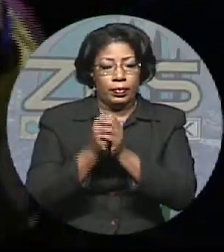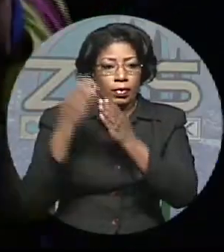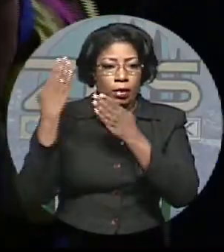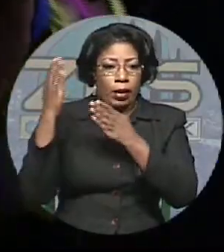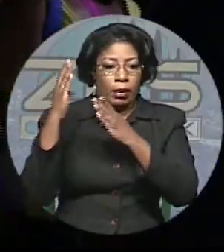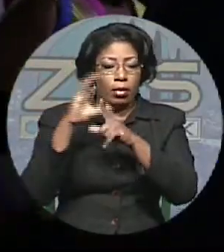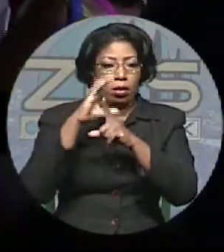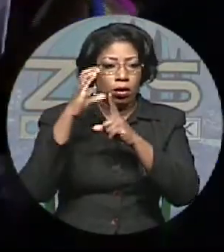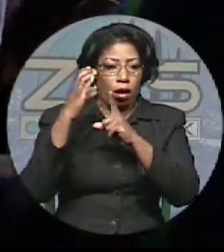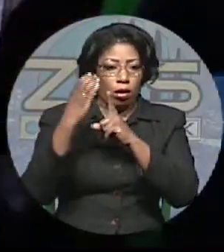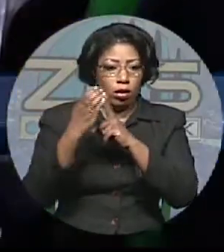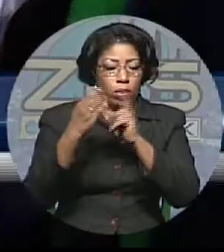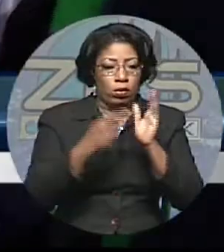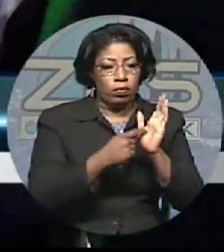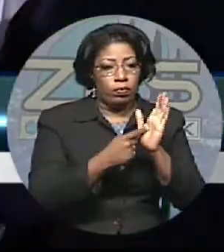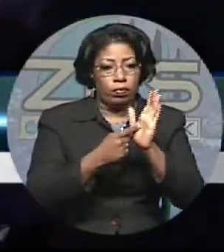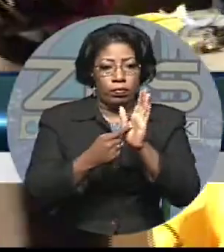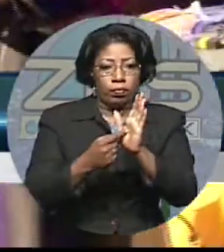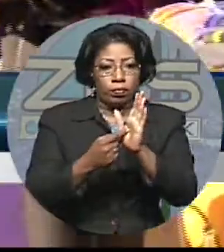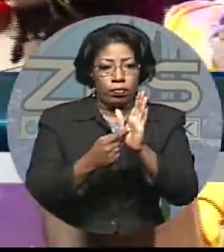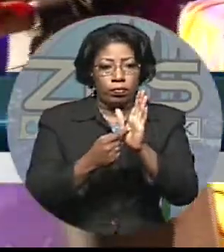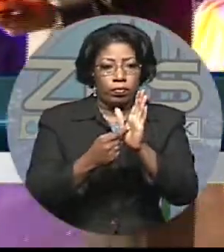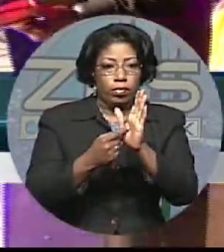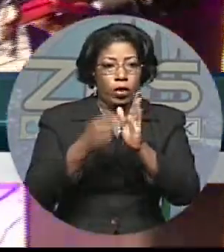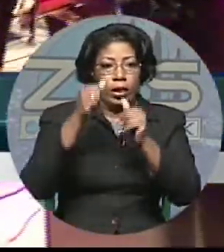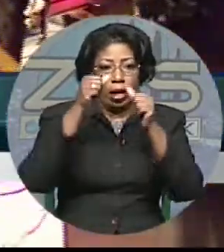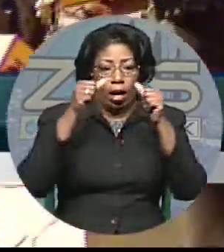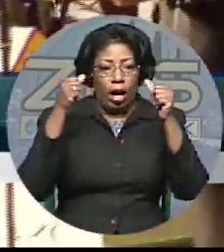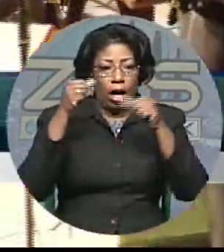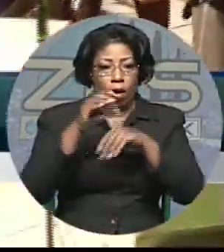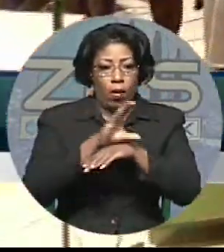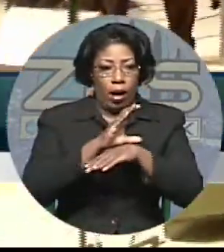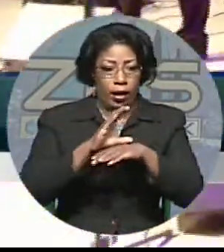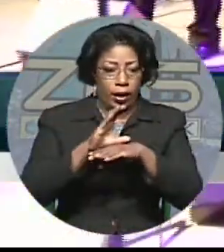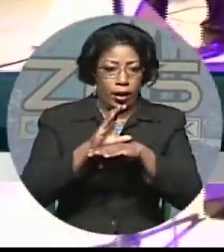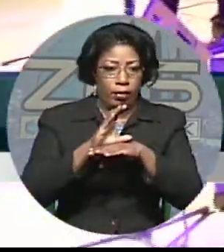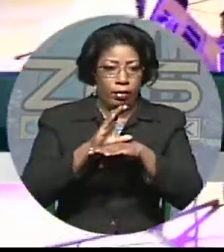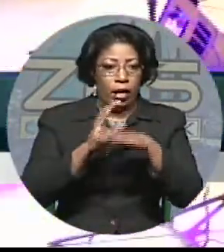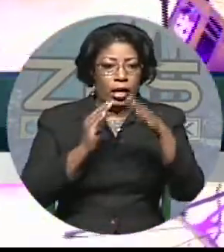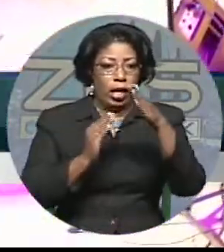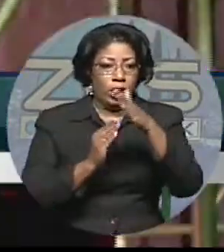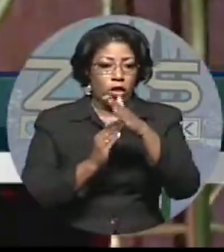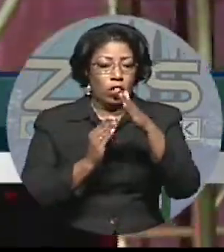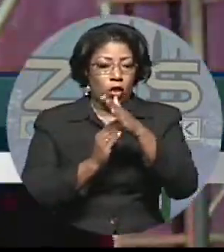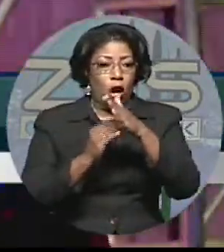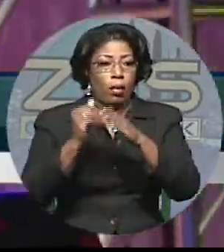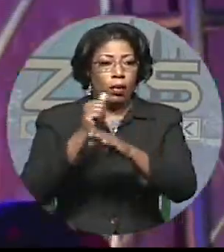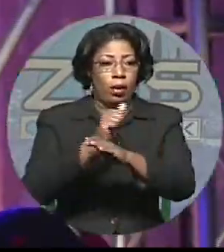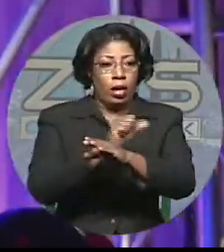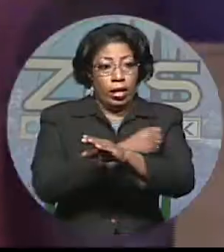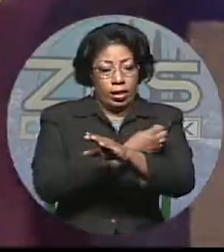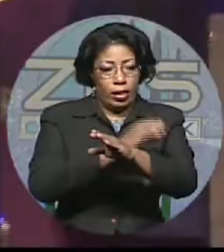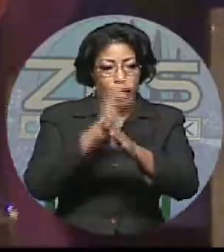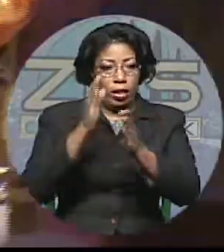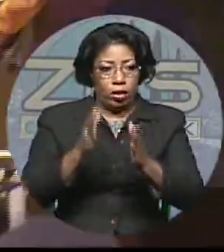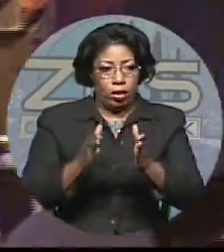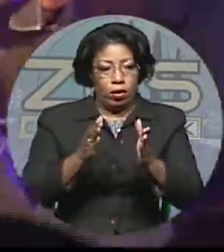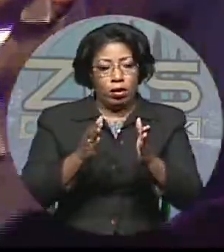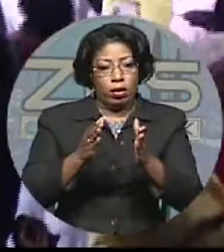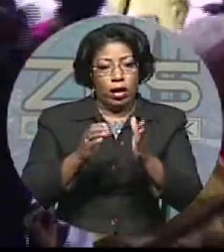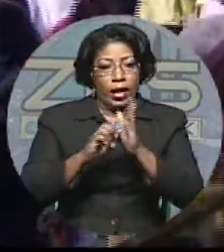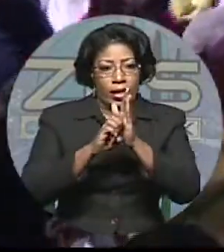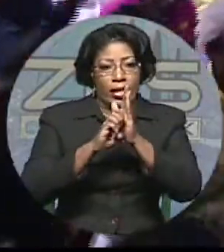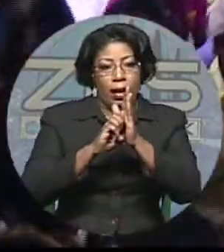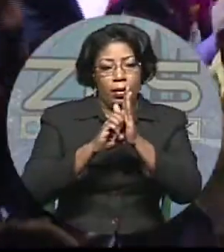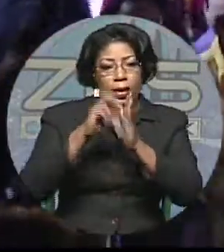Bahamian culture was on full display on Arawa Key Saturday night as some of the country's top artists such as KB and Gino D